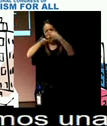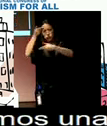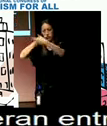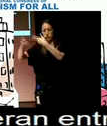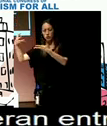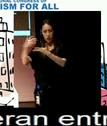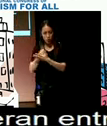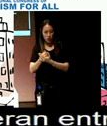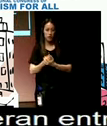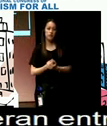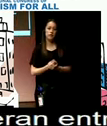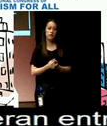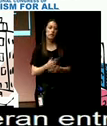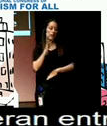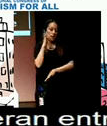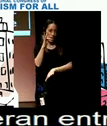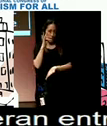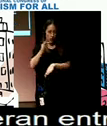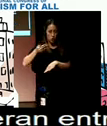or with a commercial end.